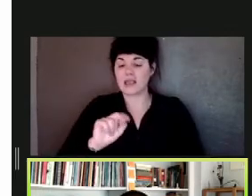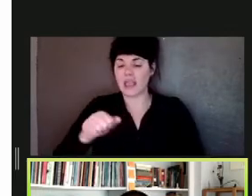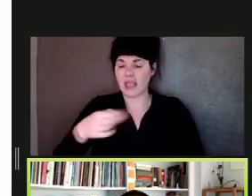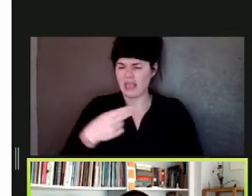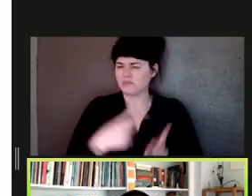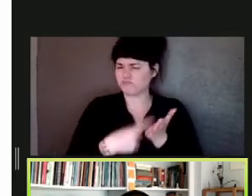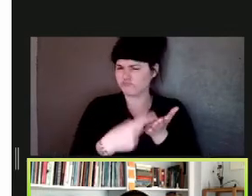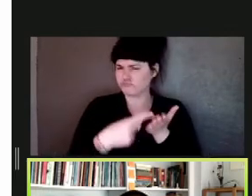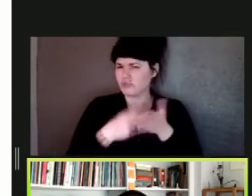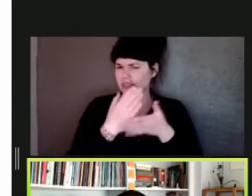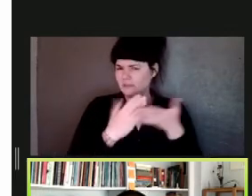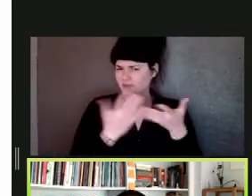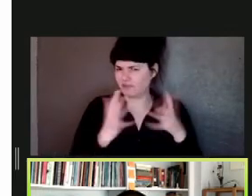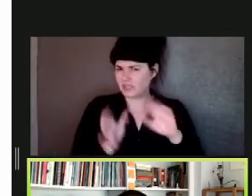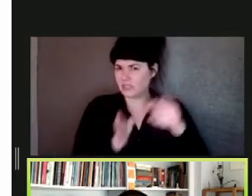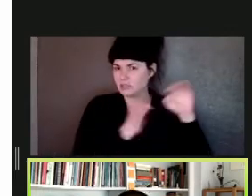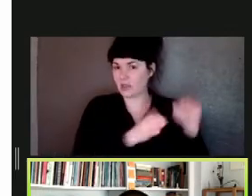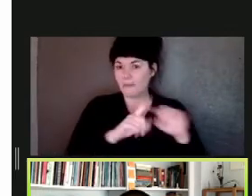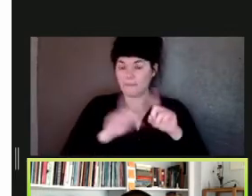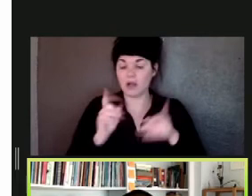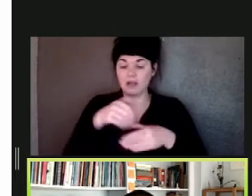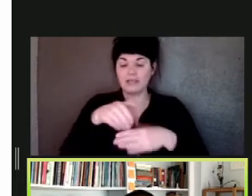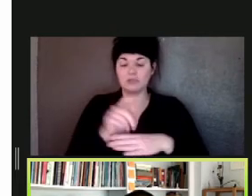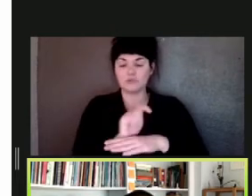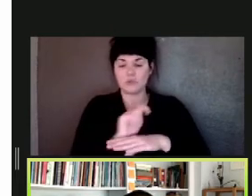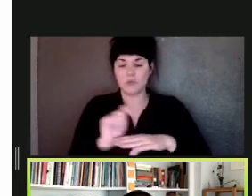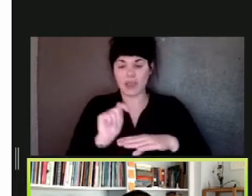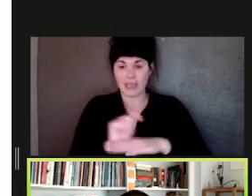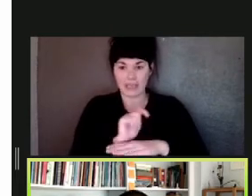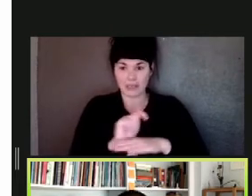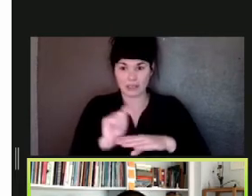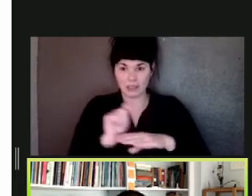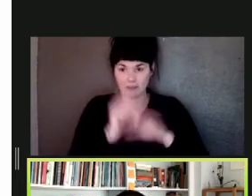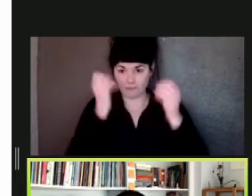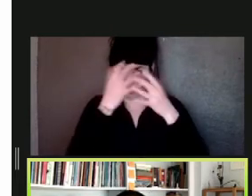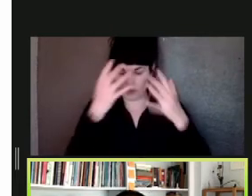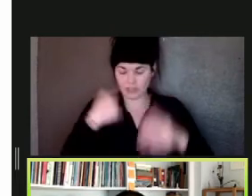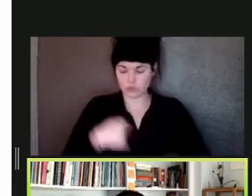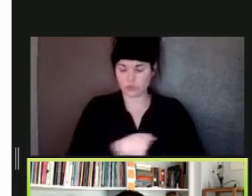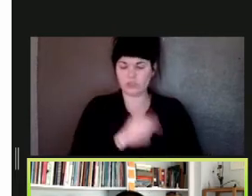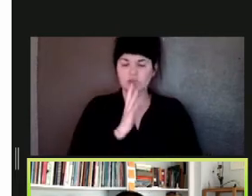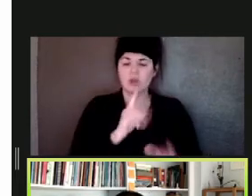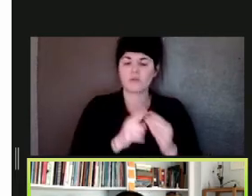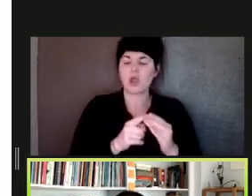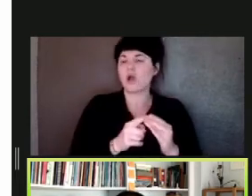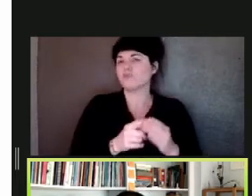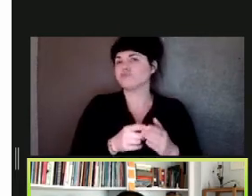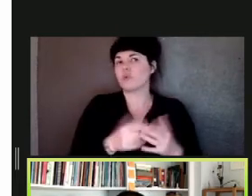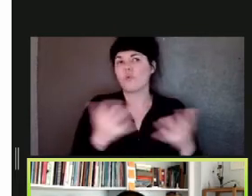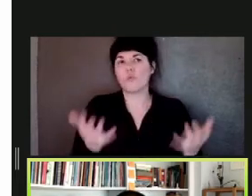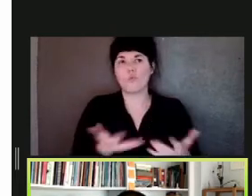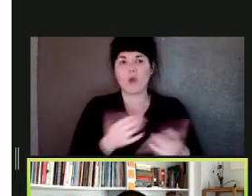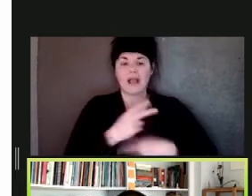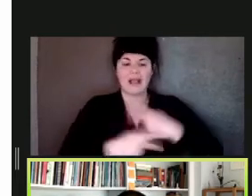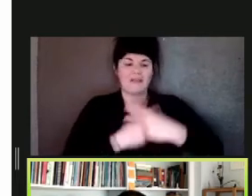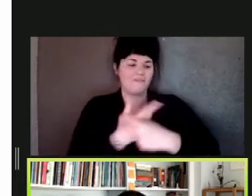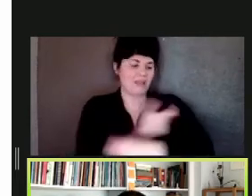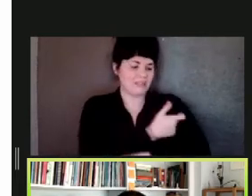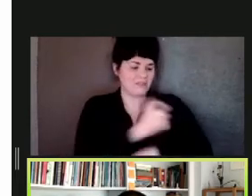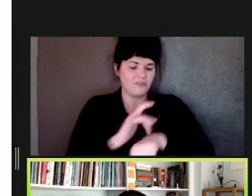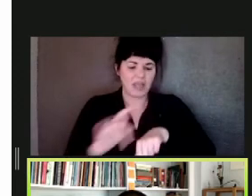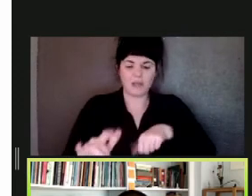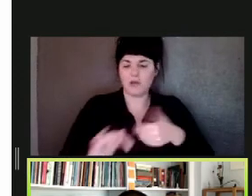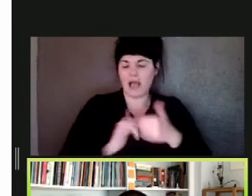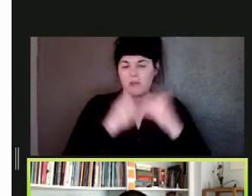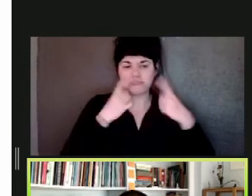our training materials, we talk about what vaccines are available, how do they work and how effective they are, how many shots do